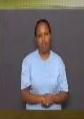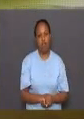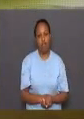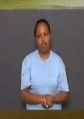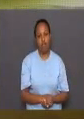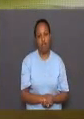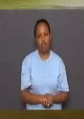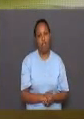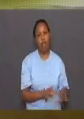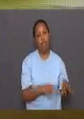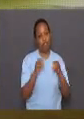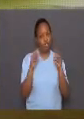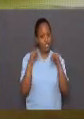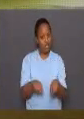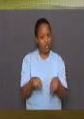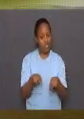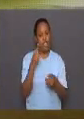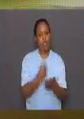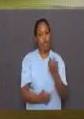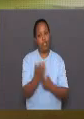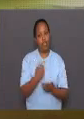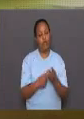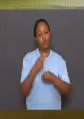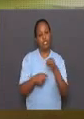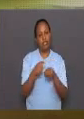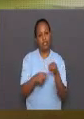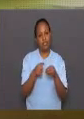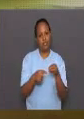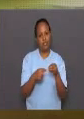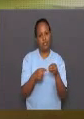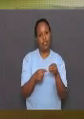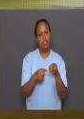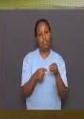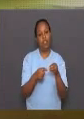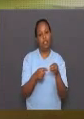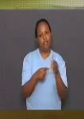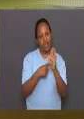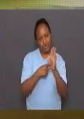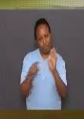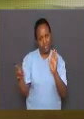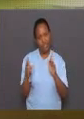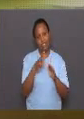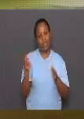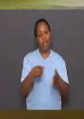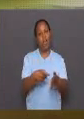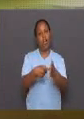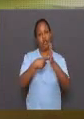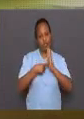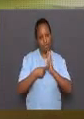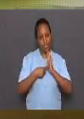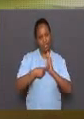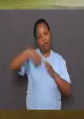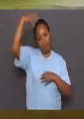Students, today we have talked about the importance of transparency and accountability